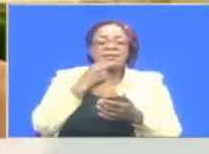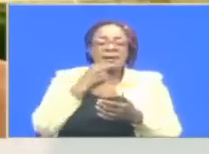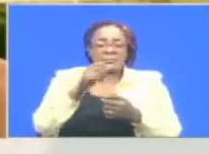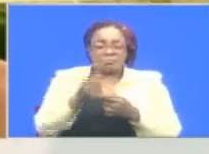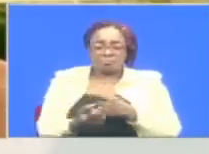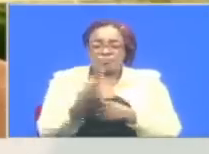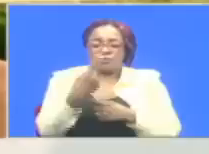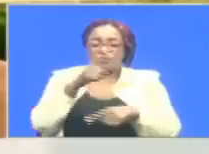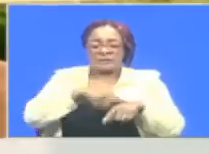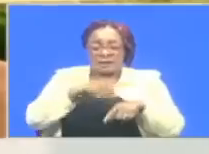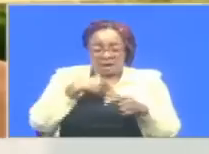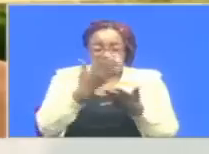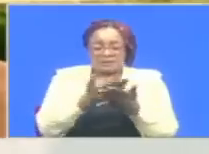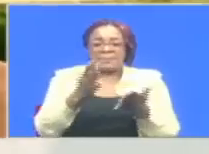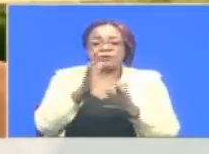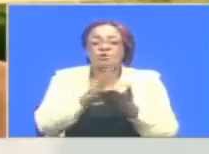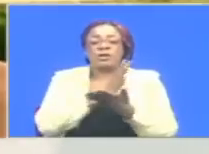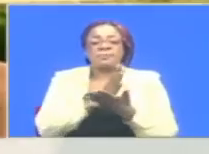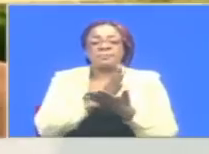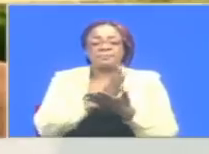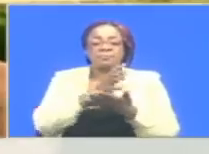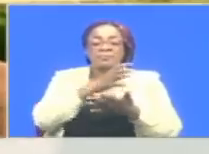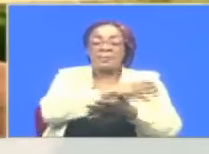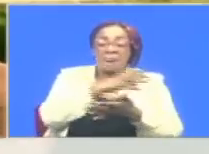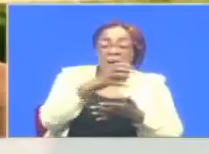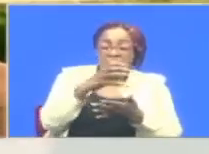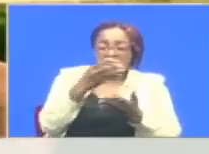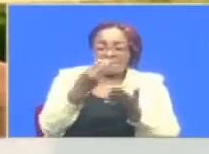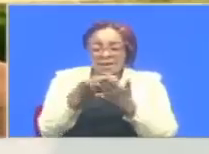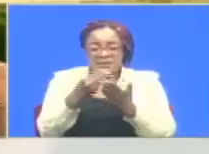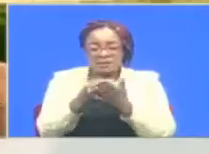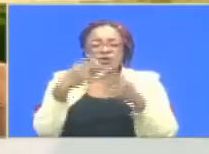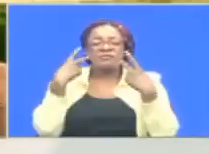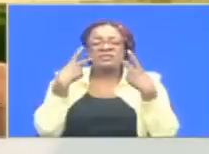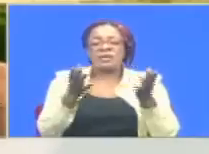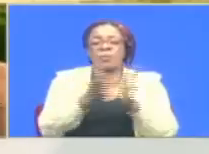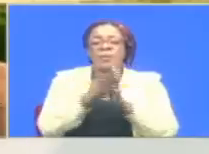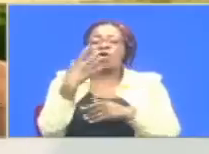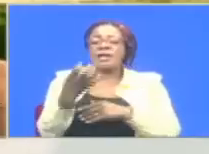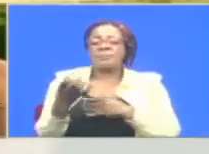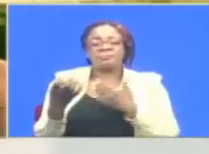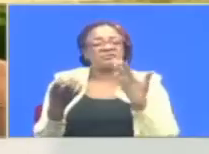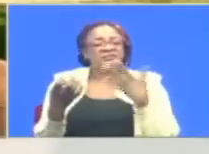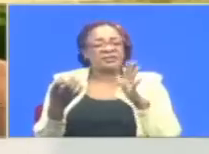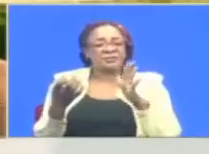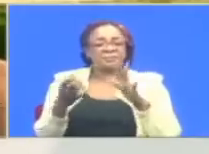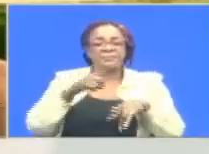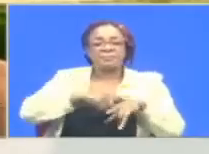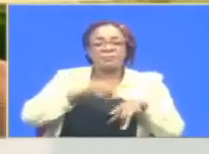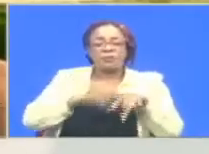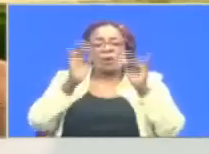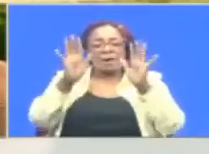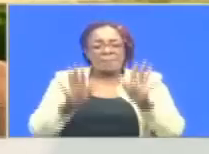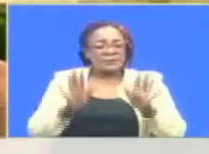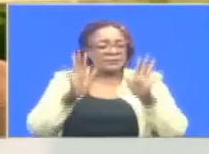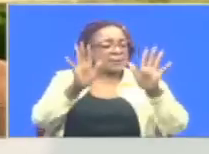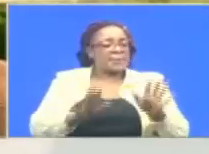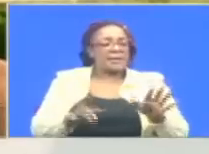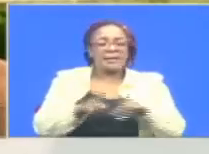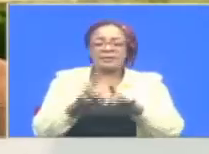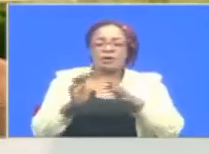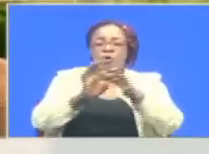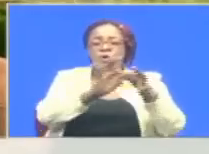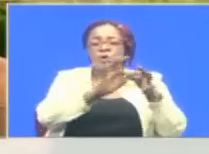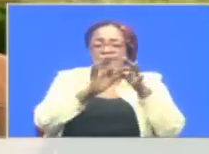there's something to share. Power, money. We've seen it with ODM. When we were campaigning as COD, when we